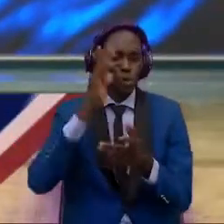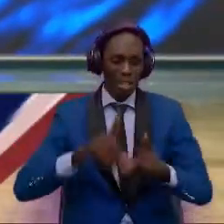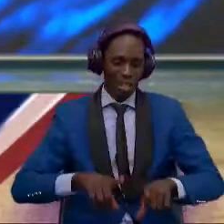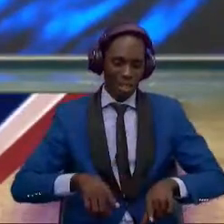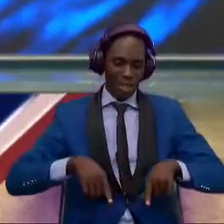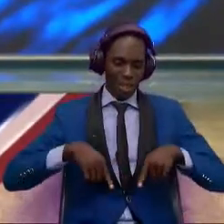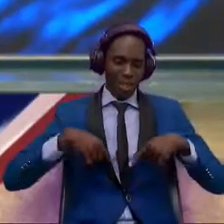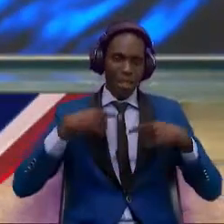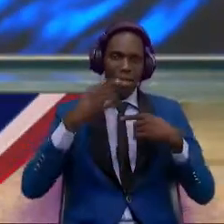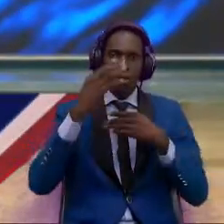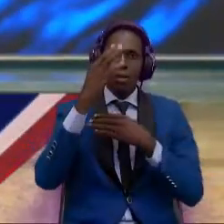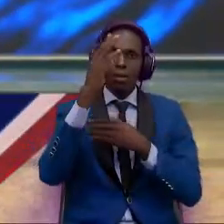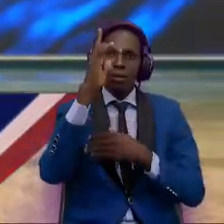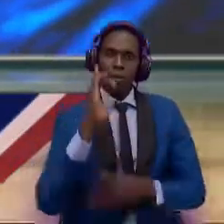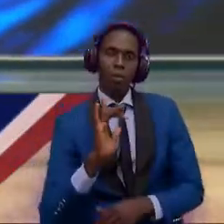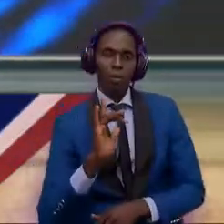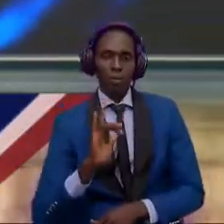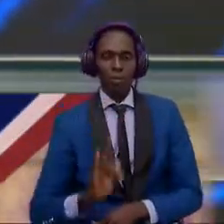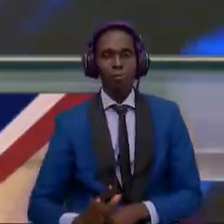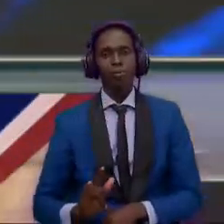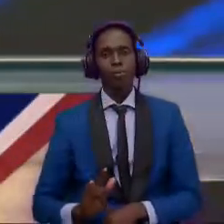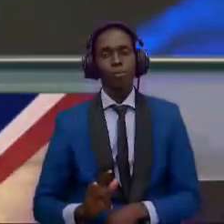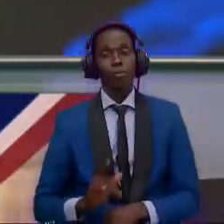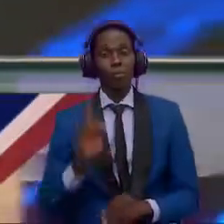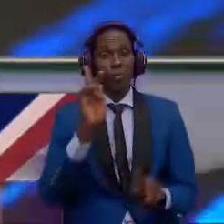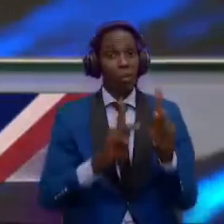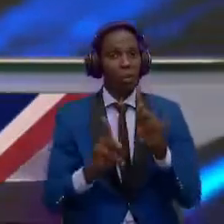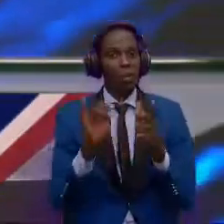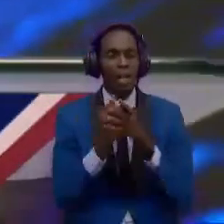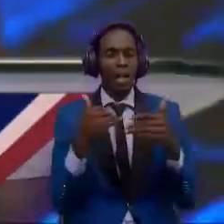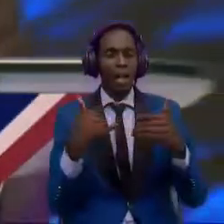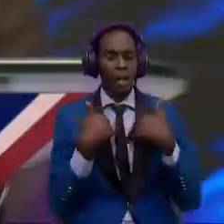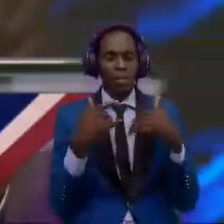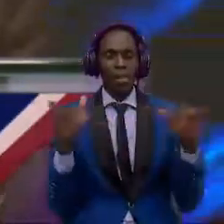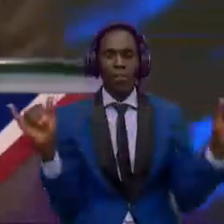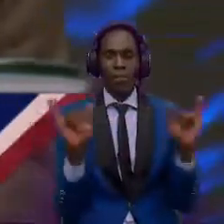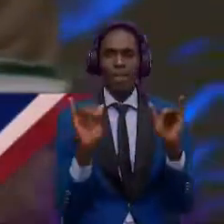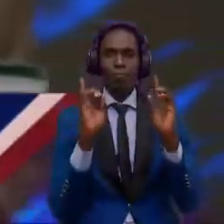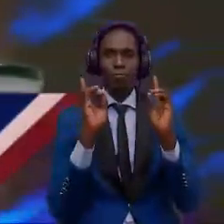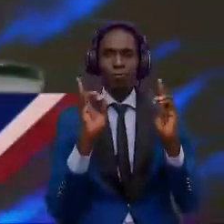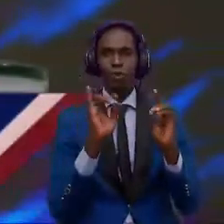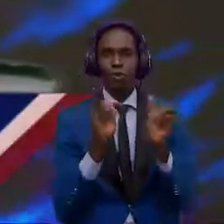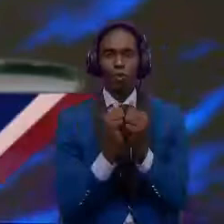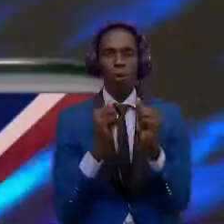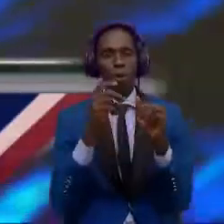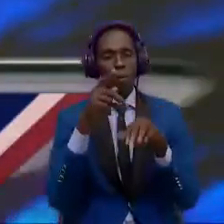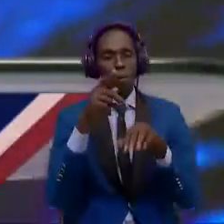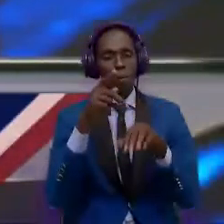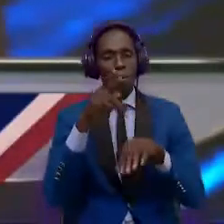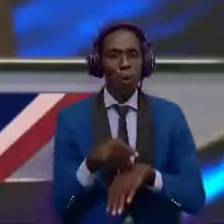will live godly, the people that have the same doctrine with Paul, and the same